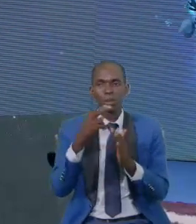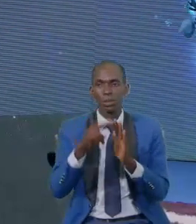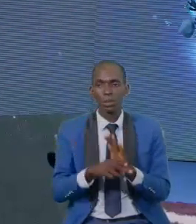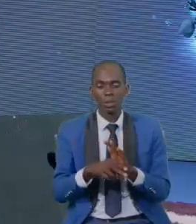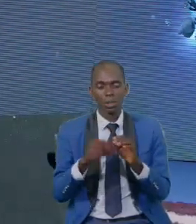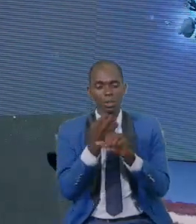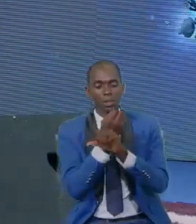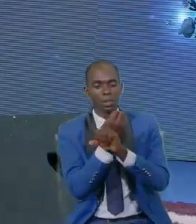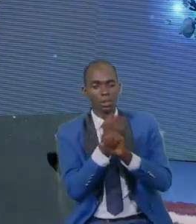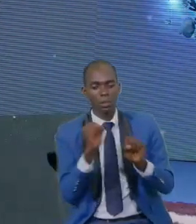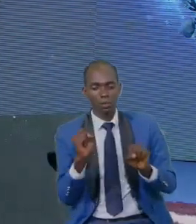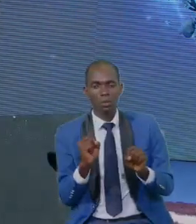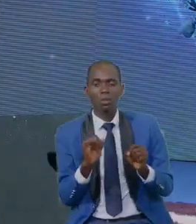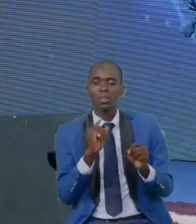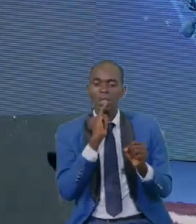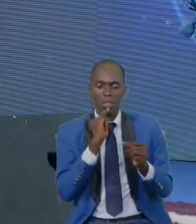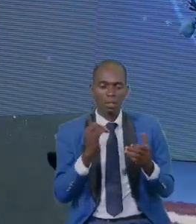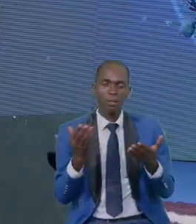salvation available,